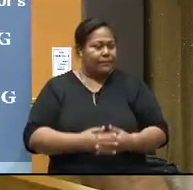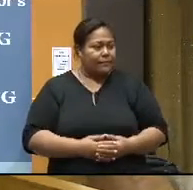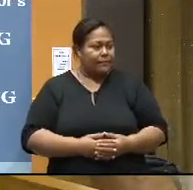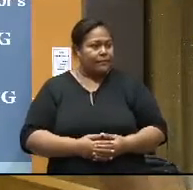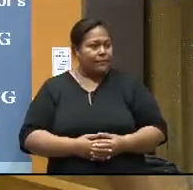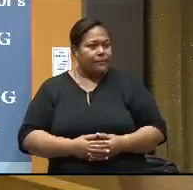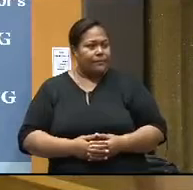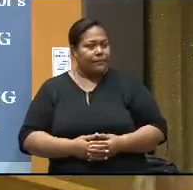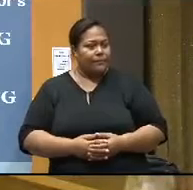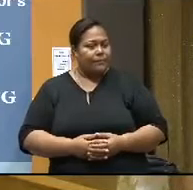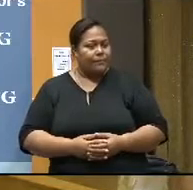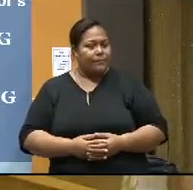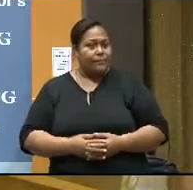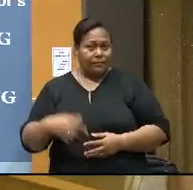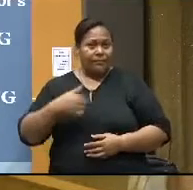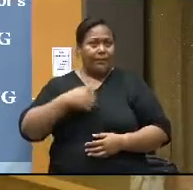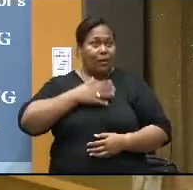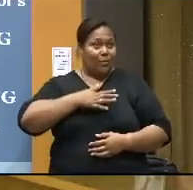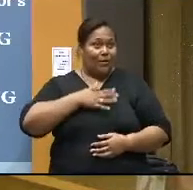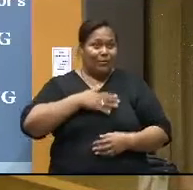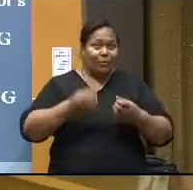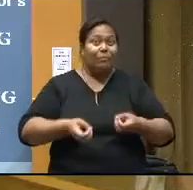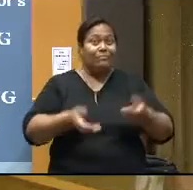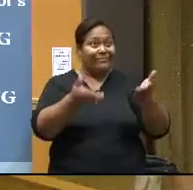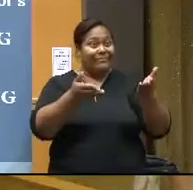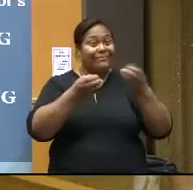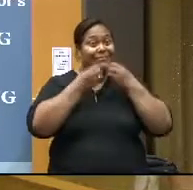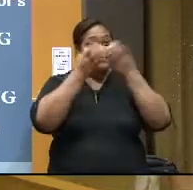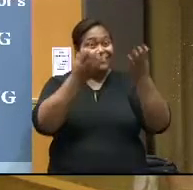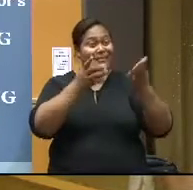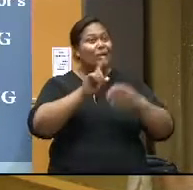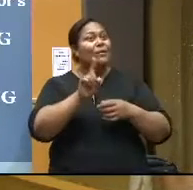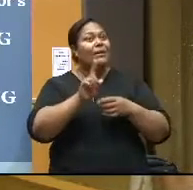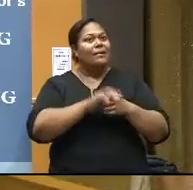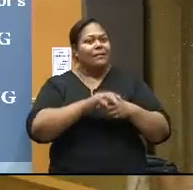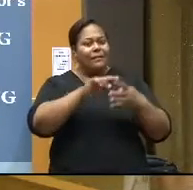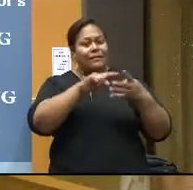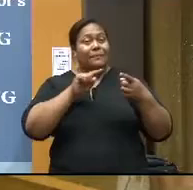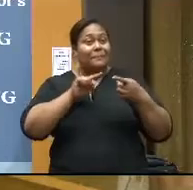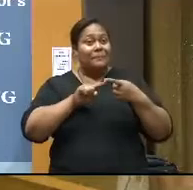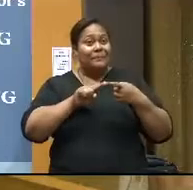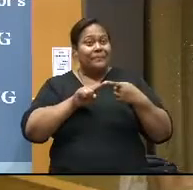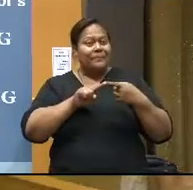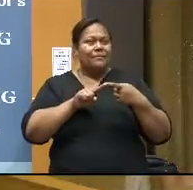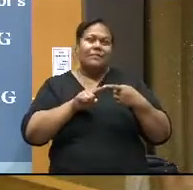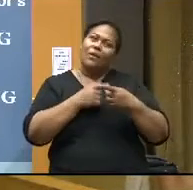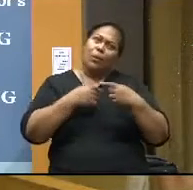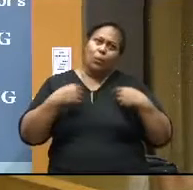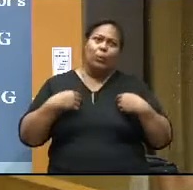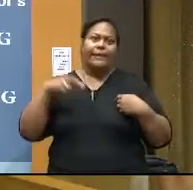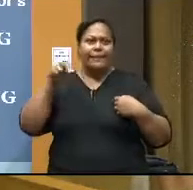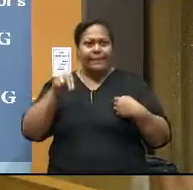Now, the thoughts that I want to leave with you are these. The first is that